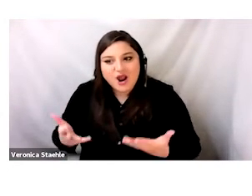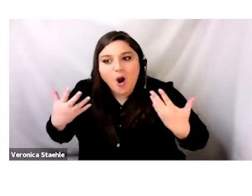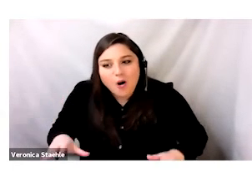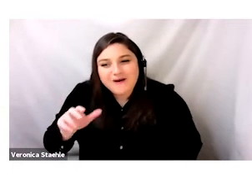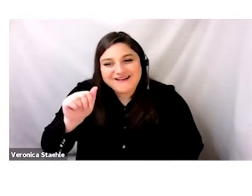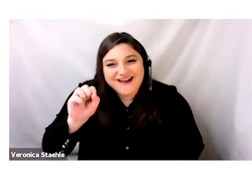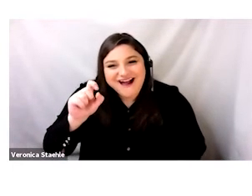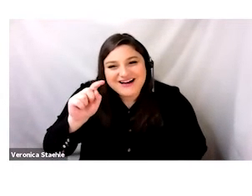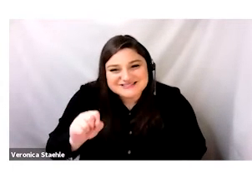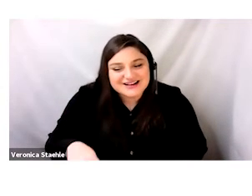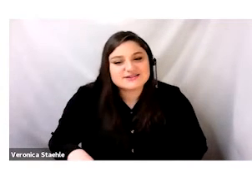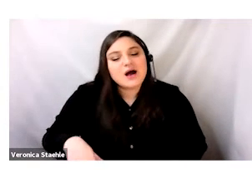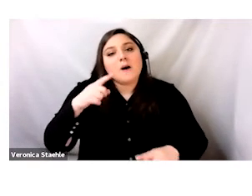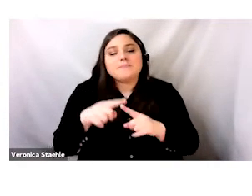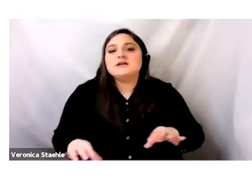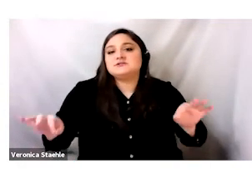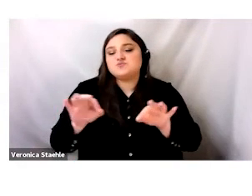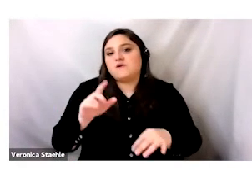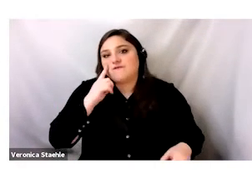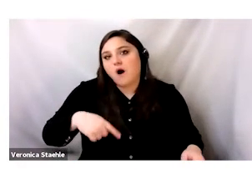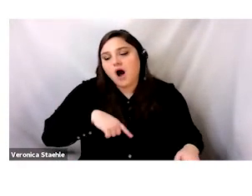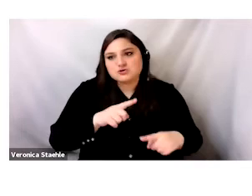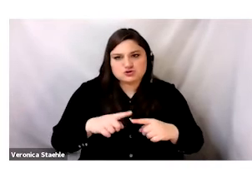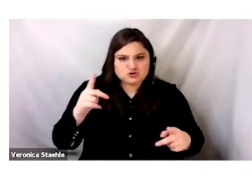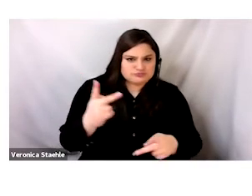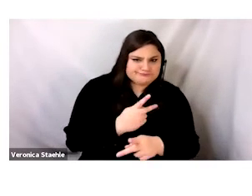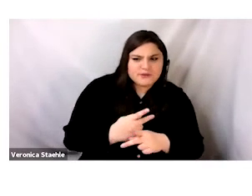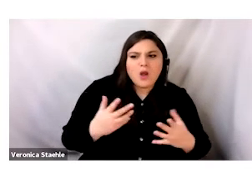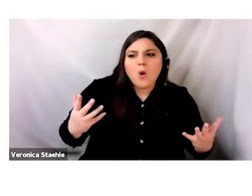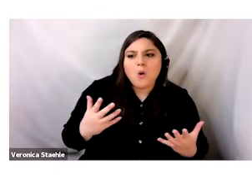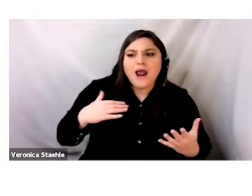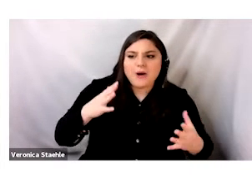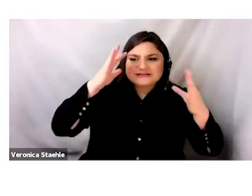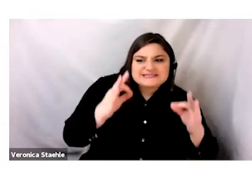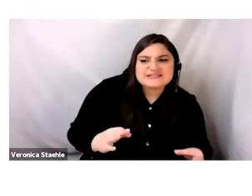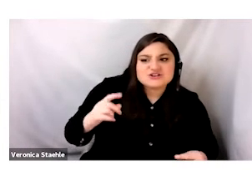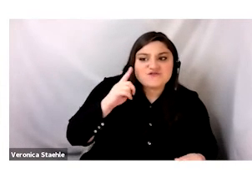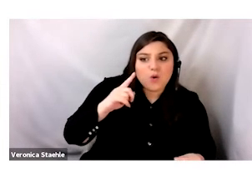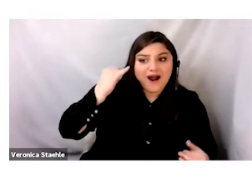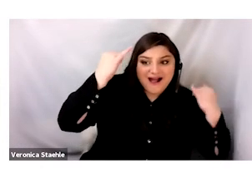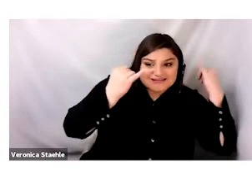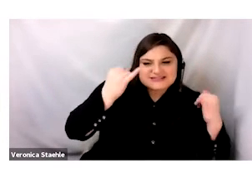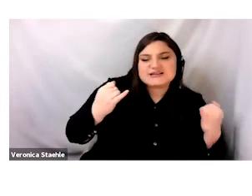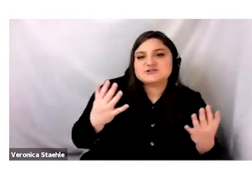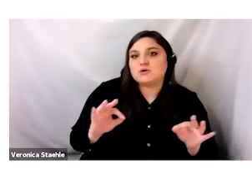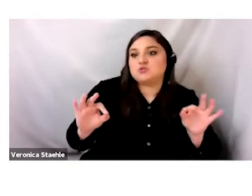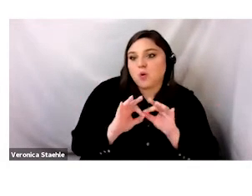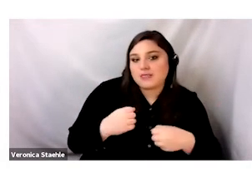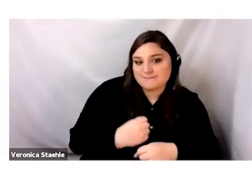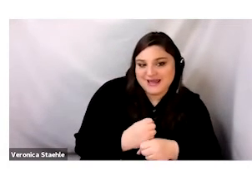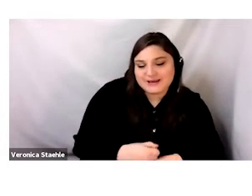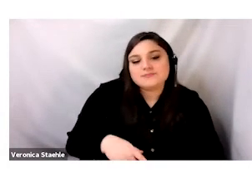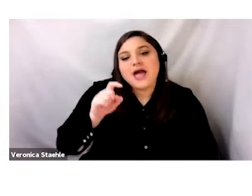And then how are we determining the viability of ideas, and is the process equitable? Rapid prototyping